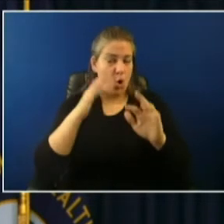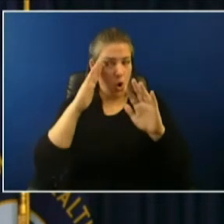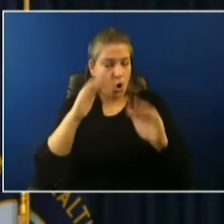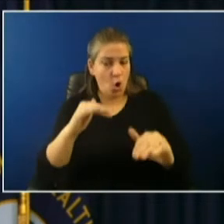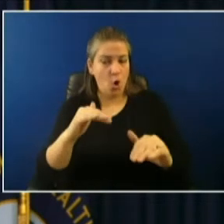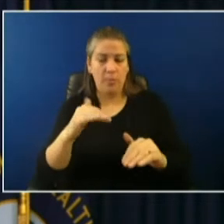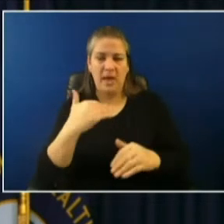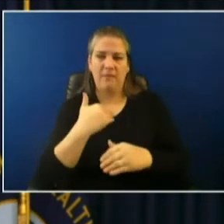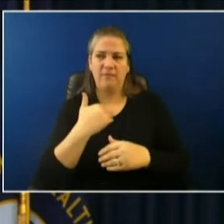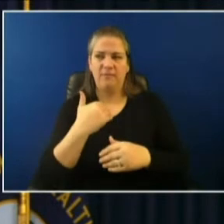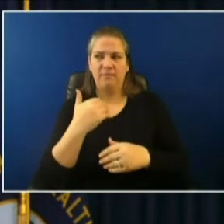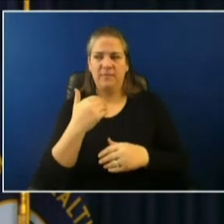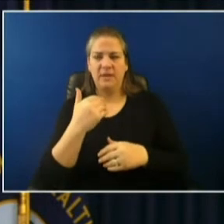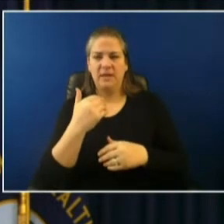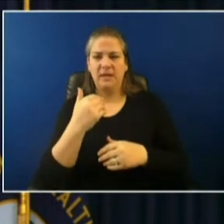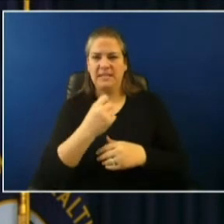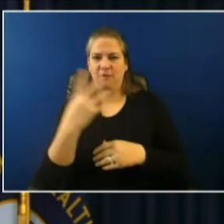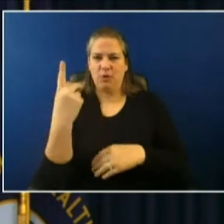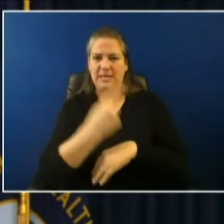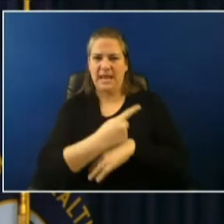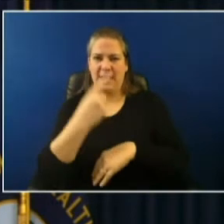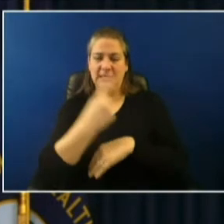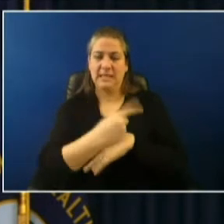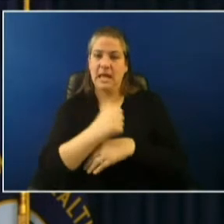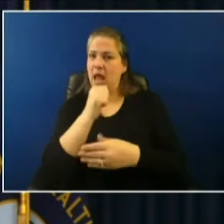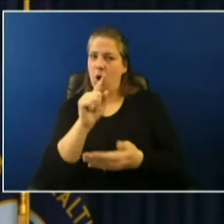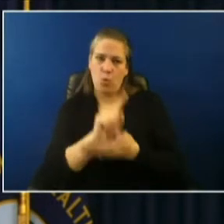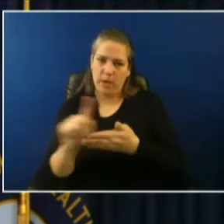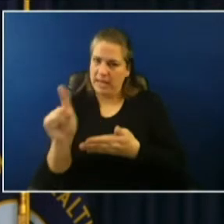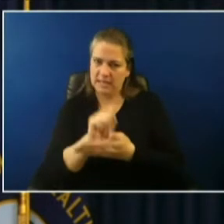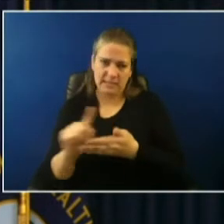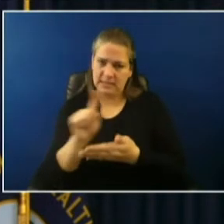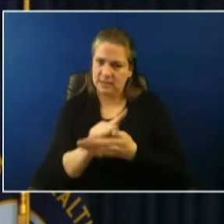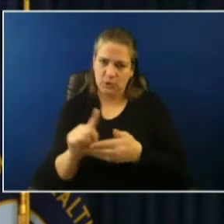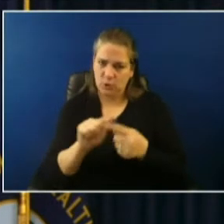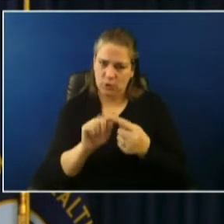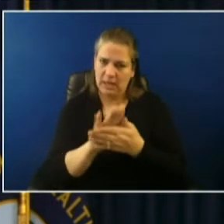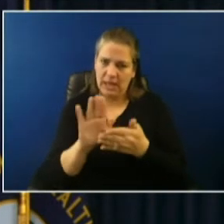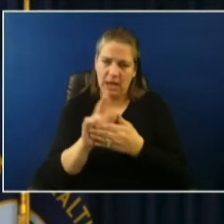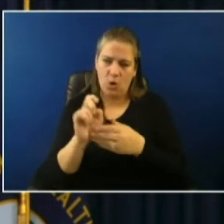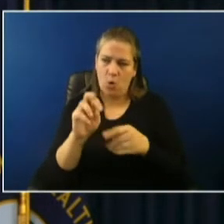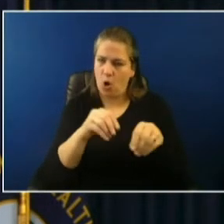days here and not weeks. Now, part of that will depend on